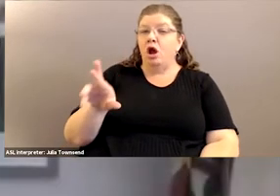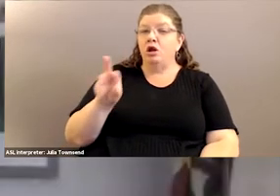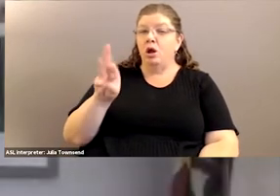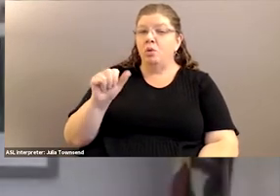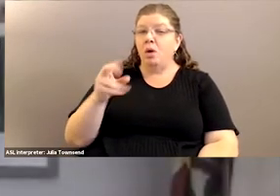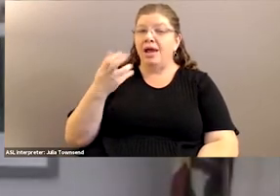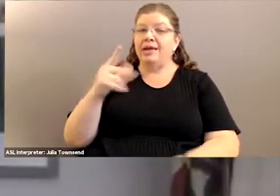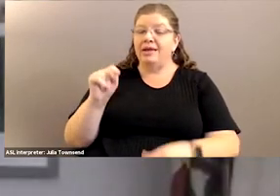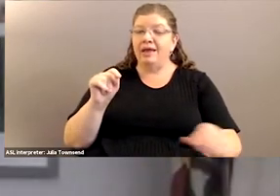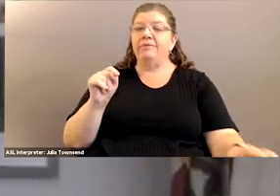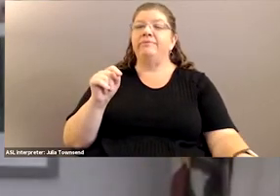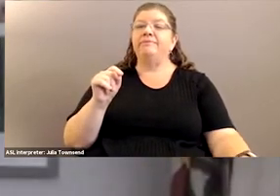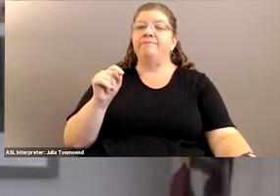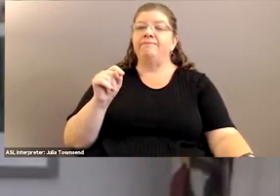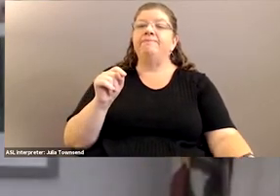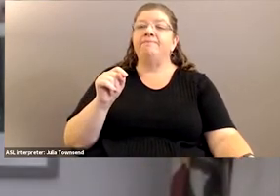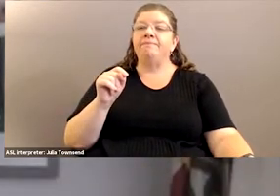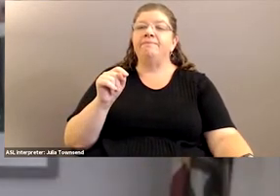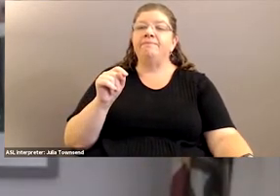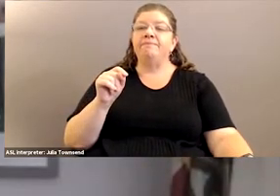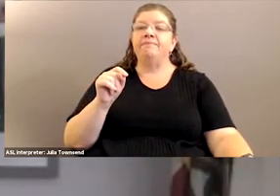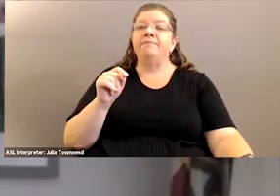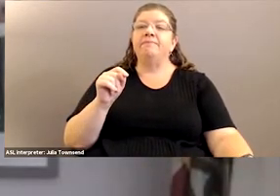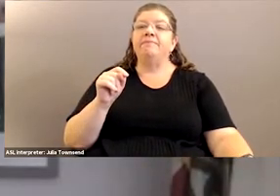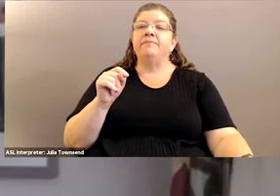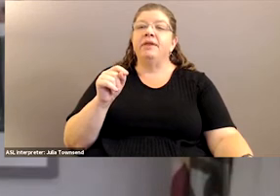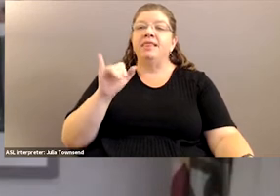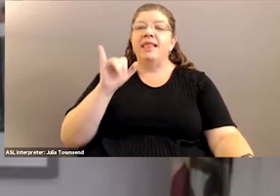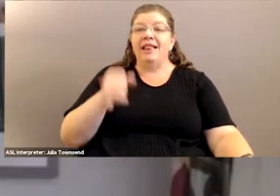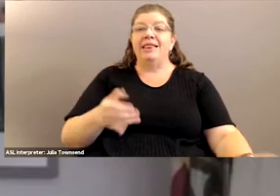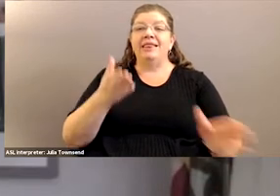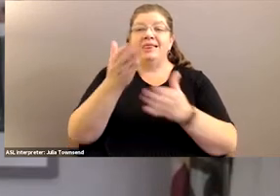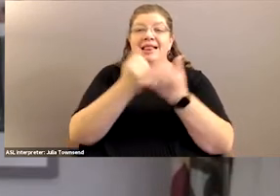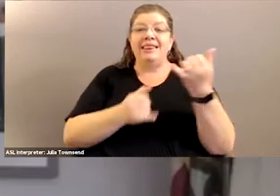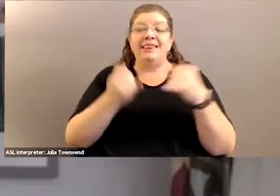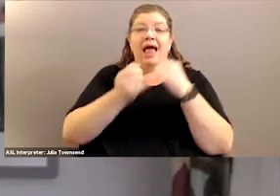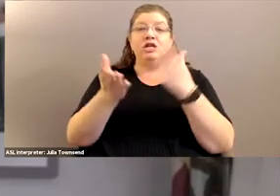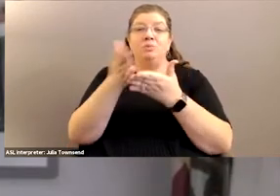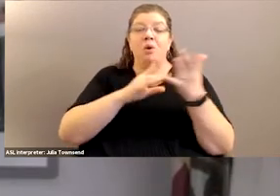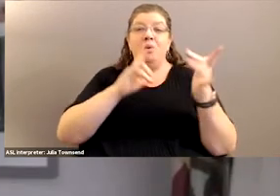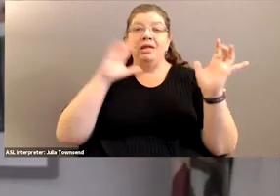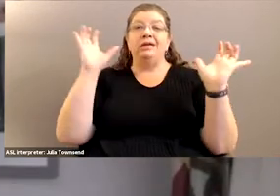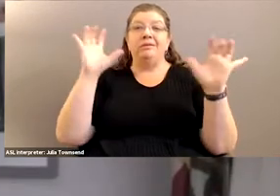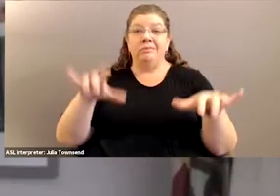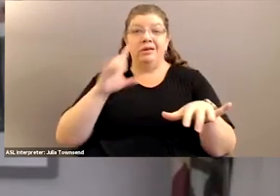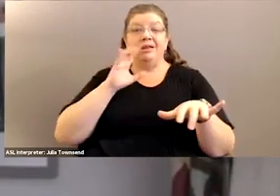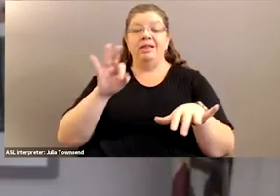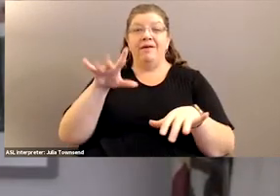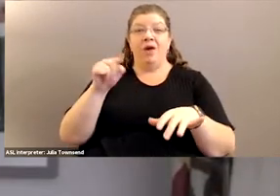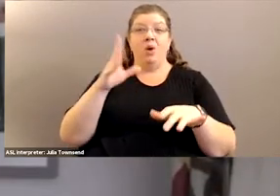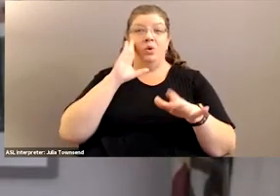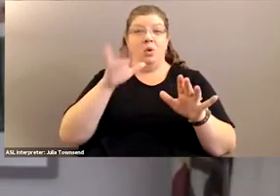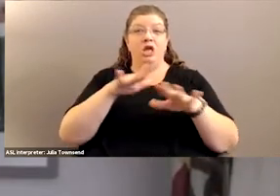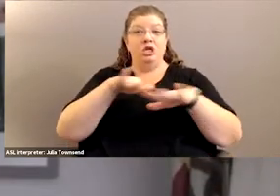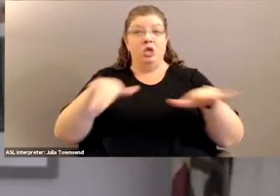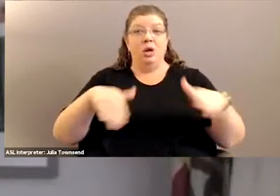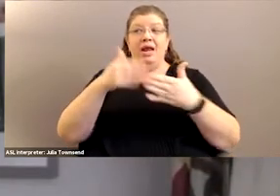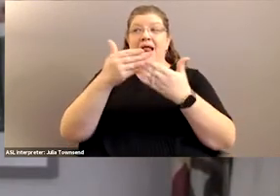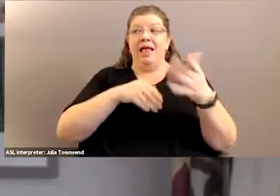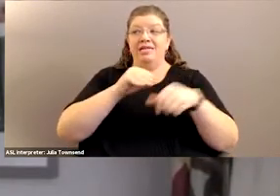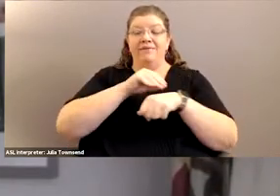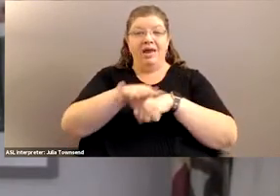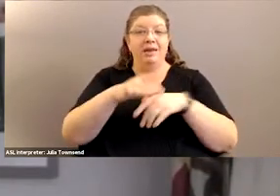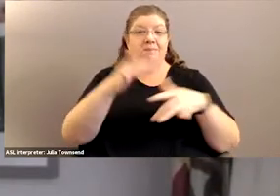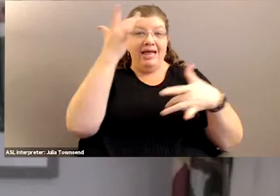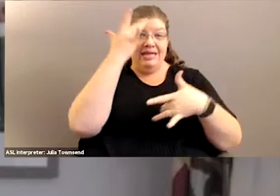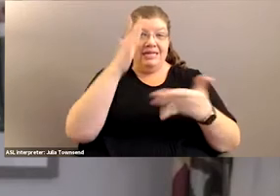that last fact is quite chilling even given the fact that even though we know children are less affected by illness